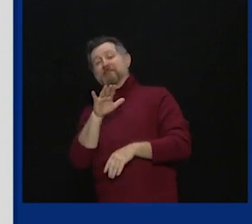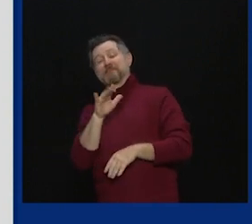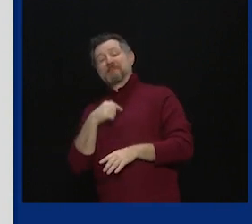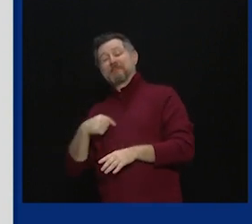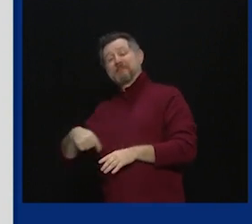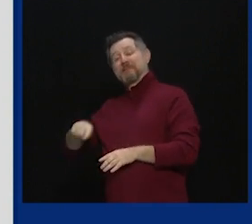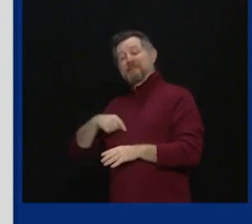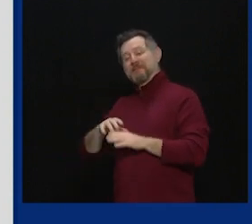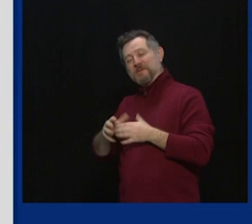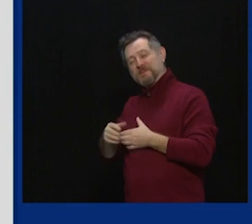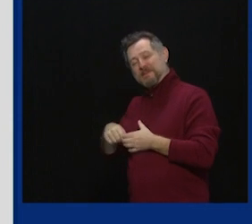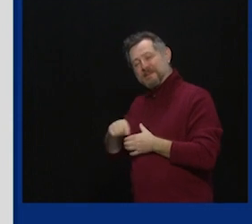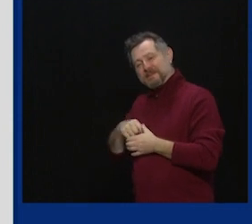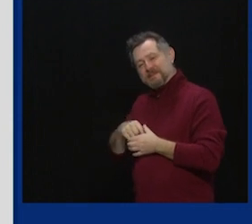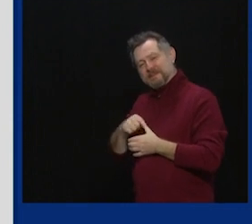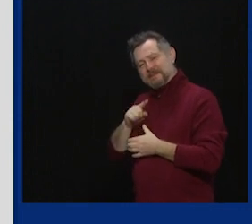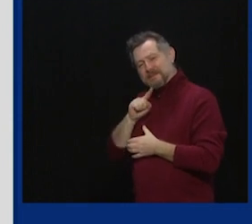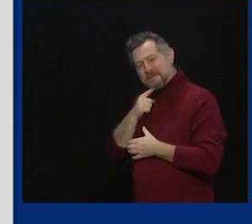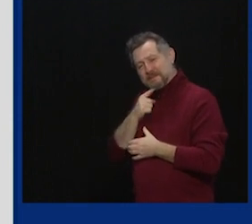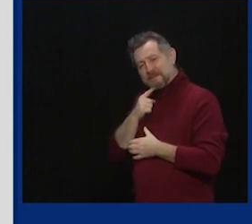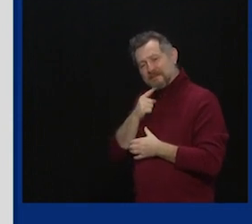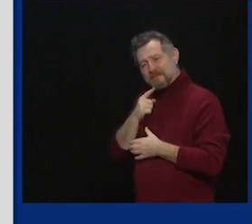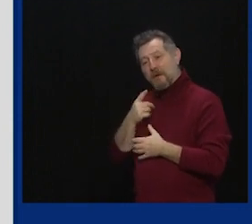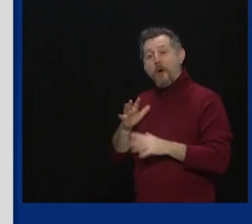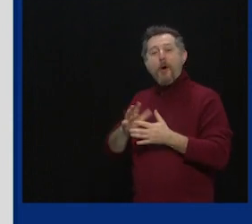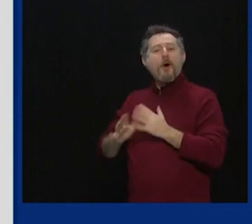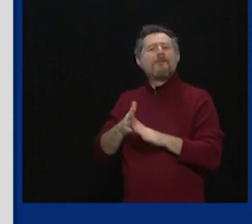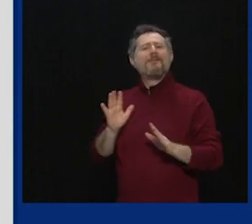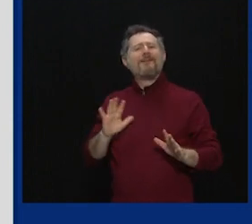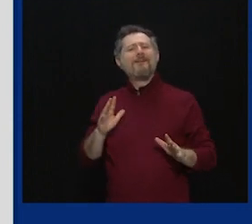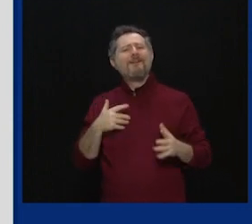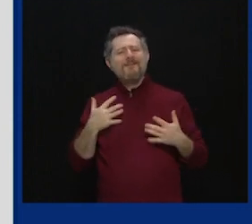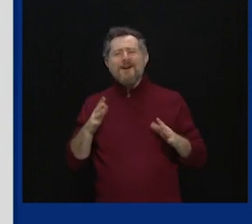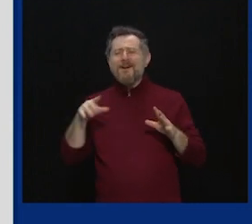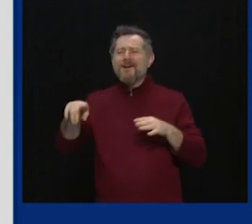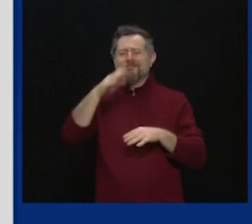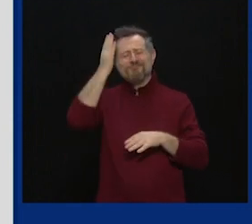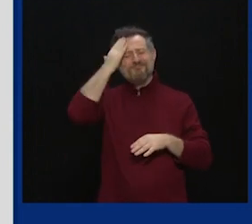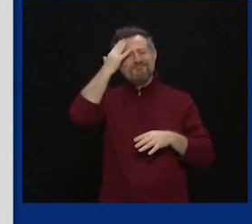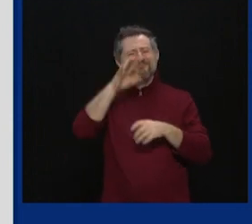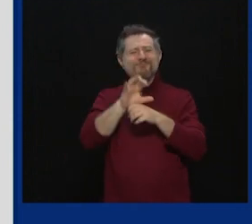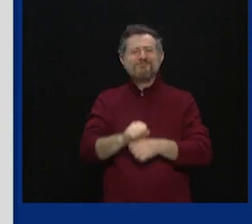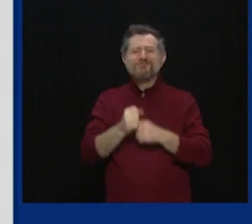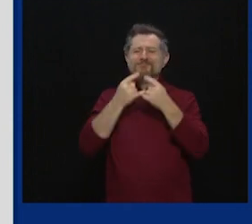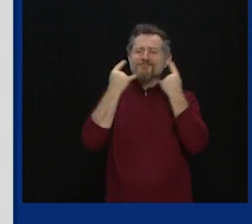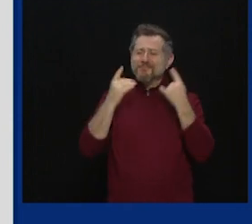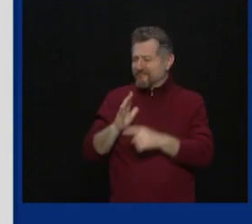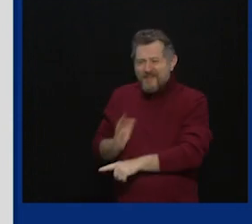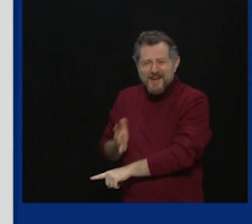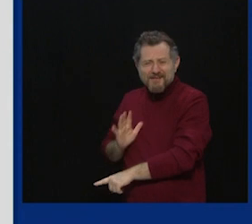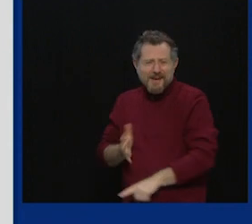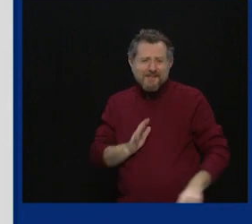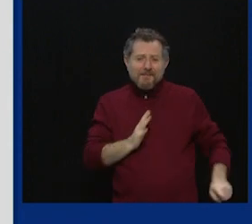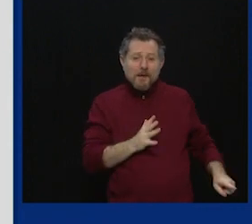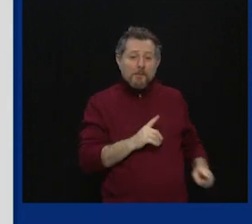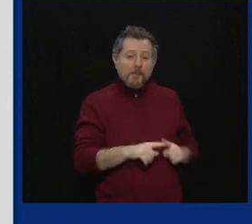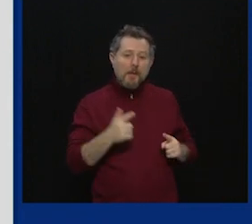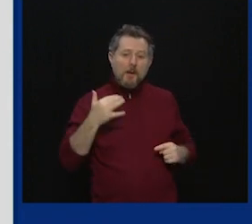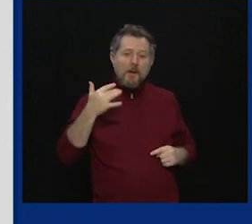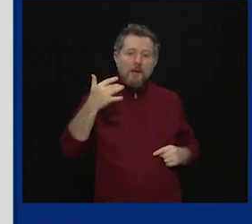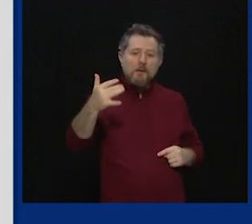children are already wearing masks. They're very adaptable. They're fine. At some point, we'll be able to announce that time is over. We're not there